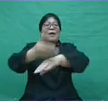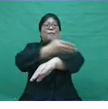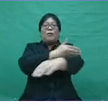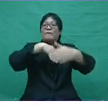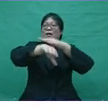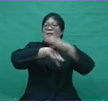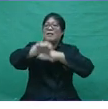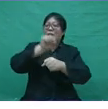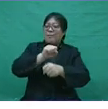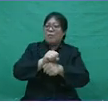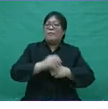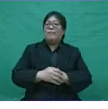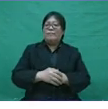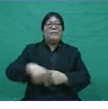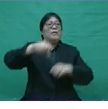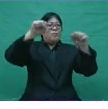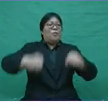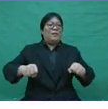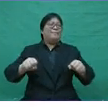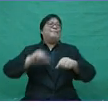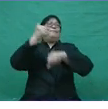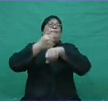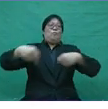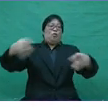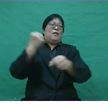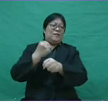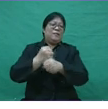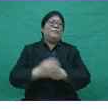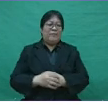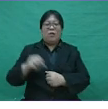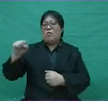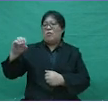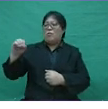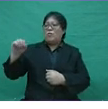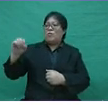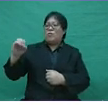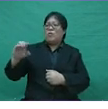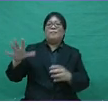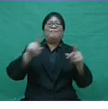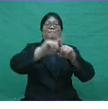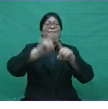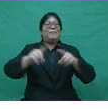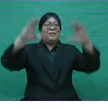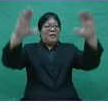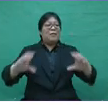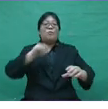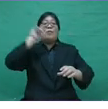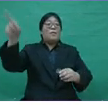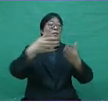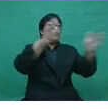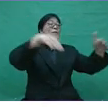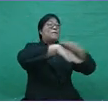employment and enable job creation, SOCSO took a multi-pronged approach in not just providing access to